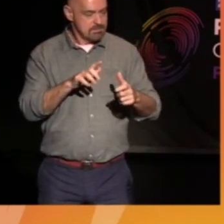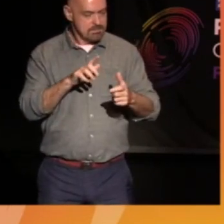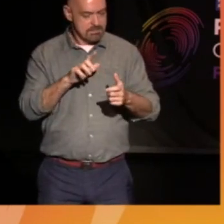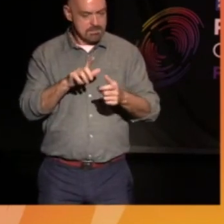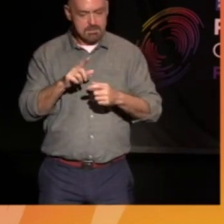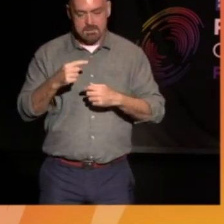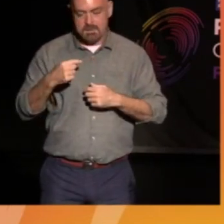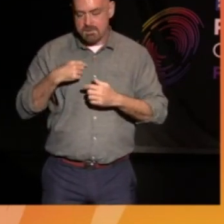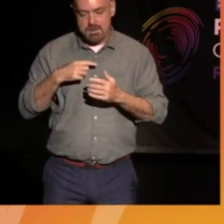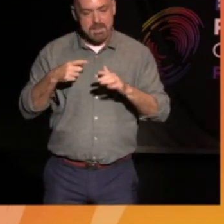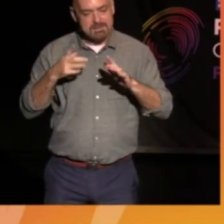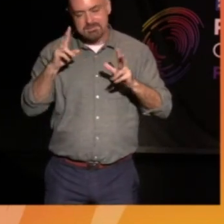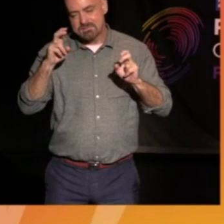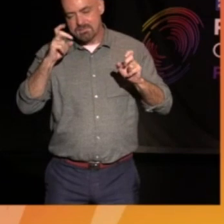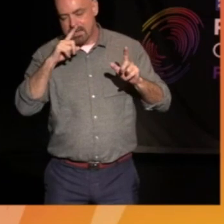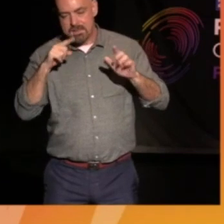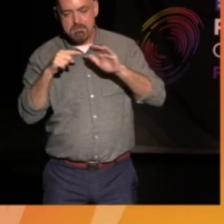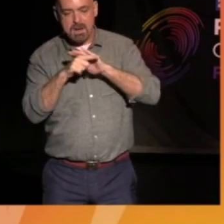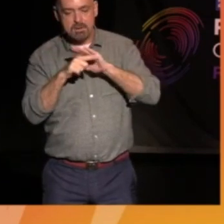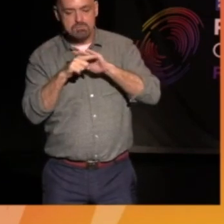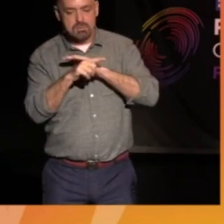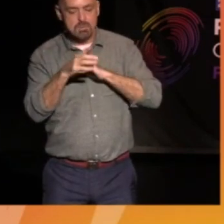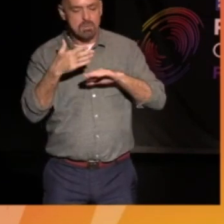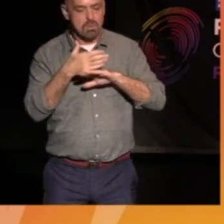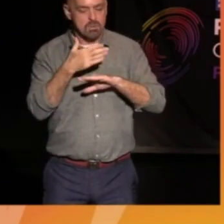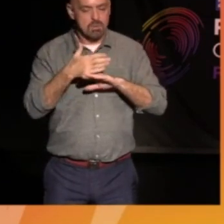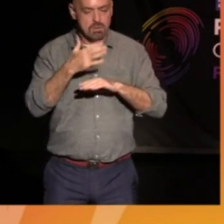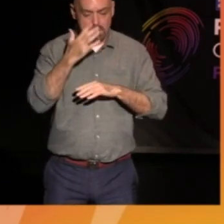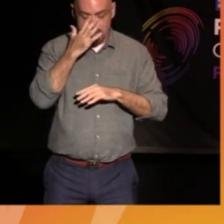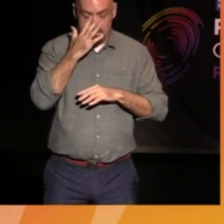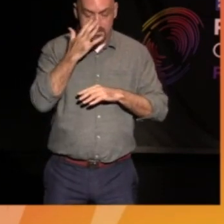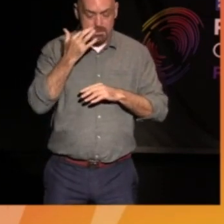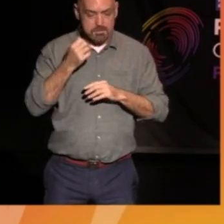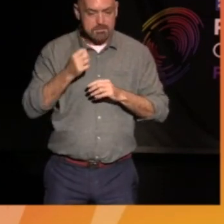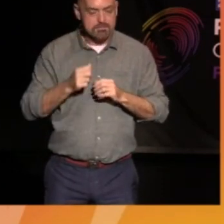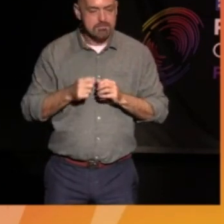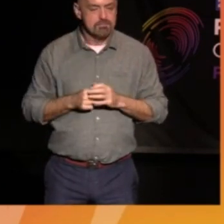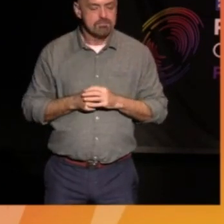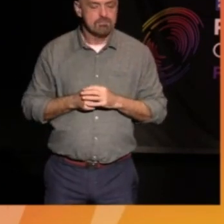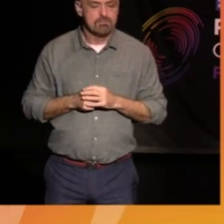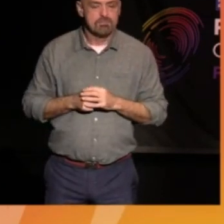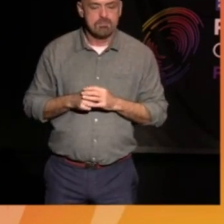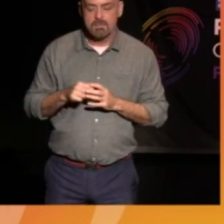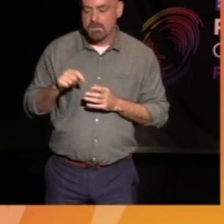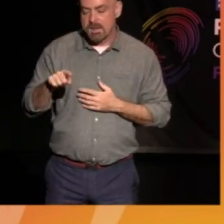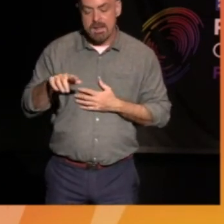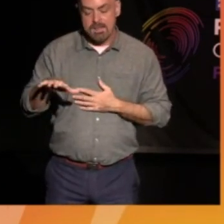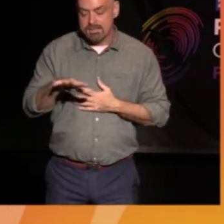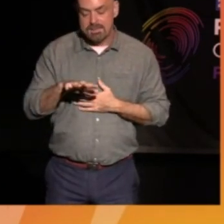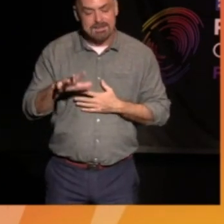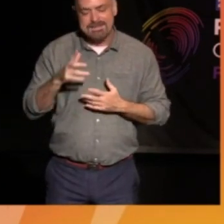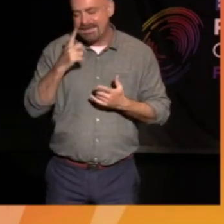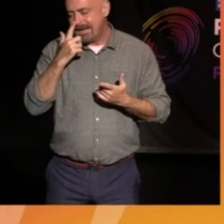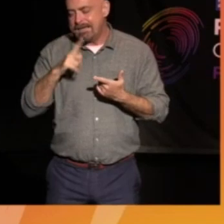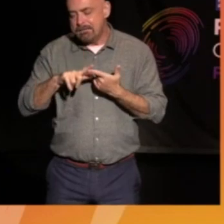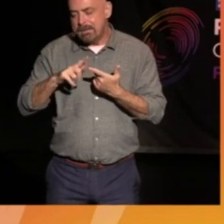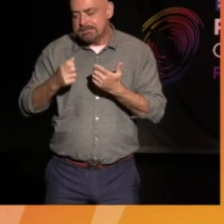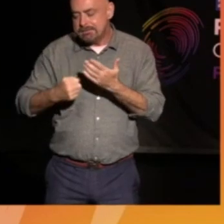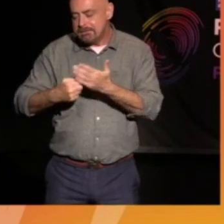of migrant workers. So in South, in of course agriculture sector, tobacco is an